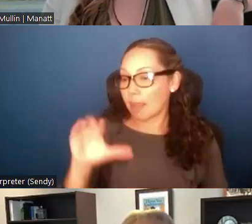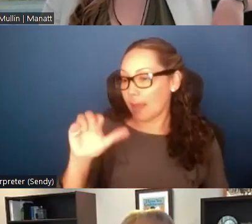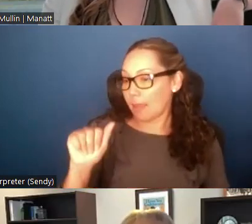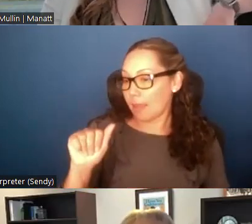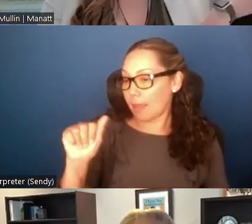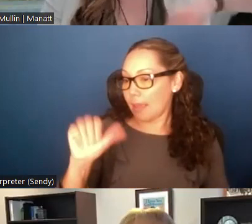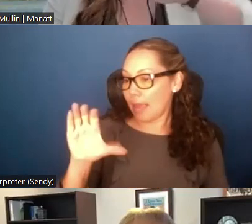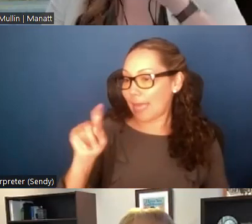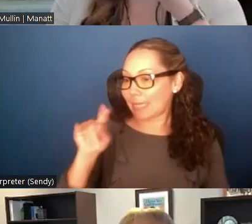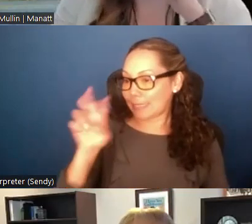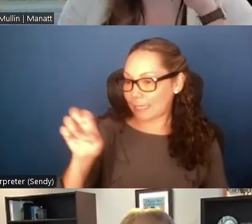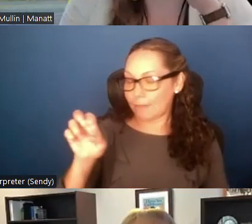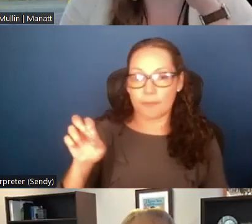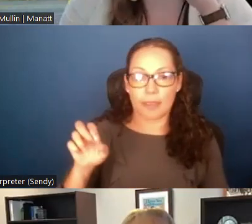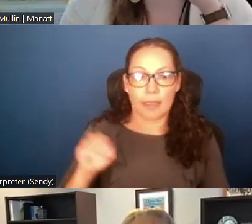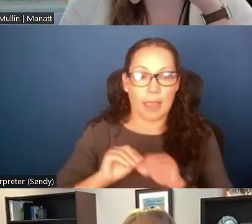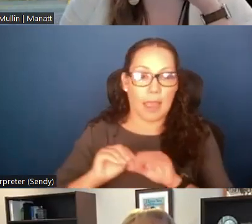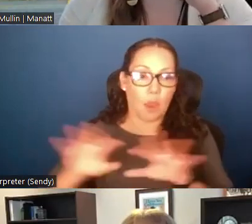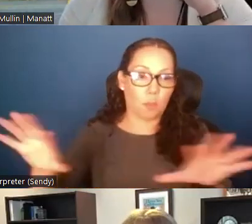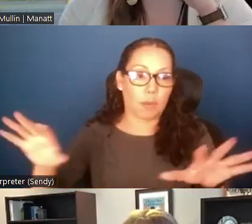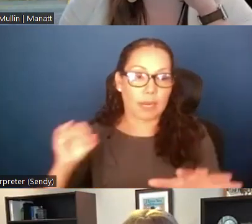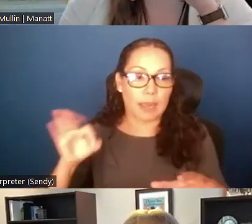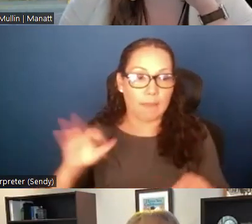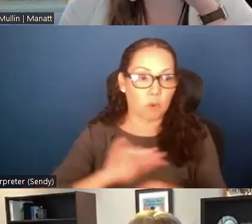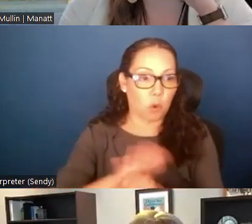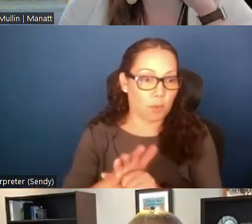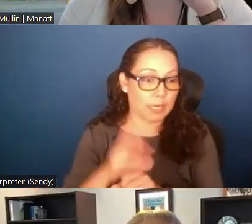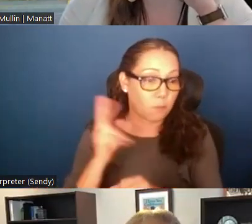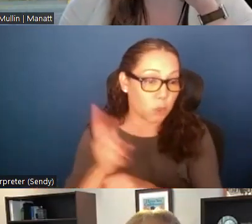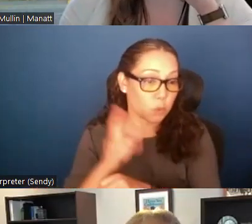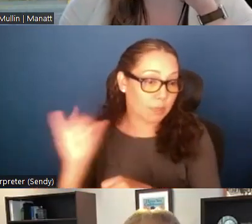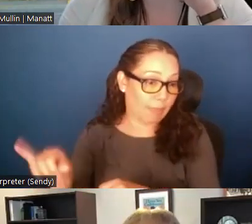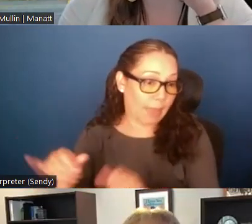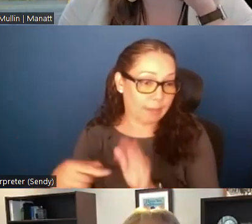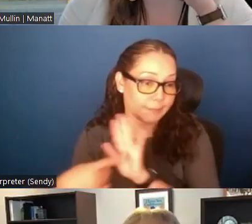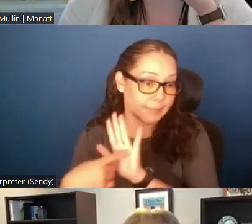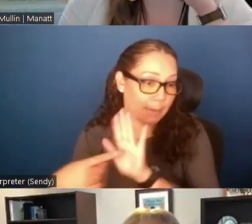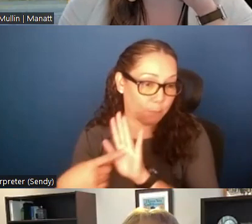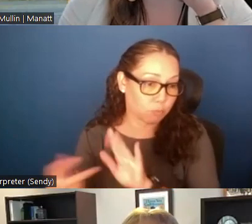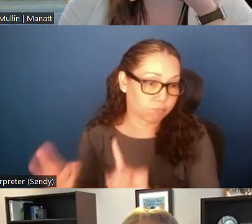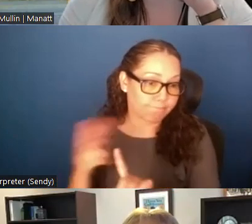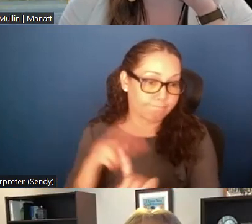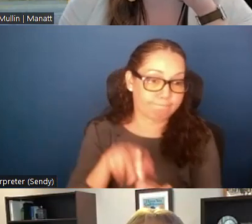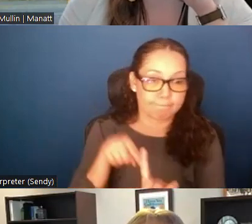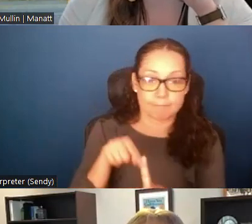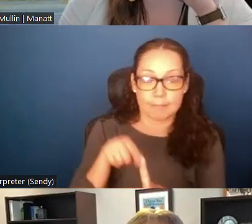COVID, if we're using that as an example, how would that impact these protocols?